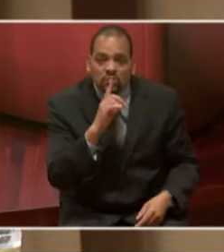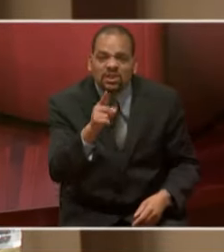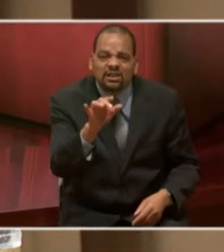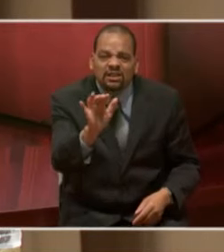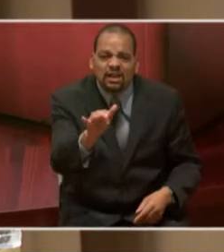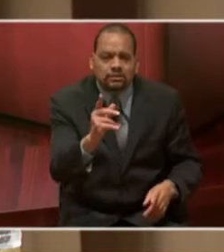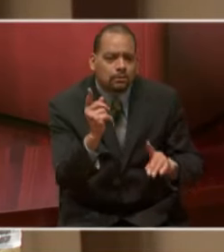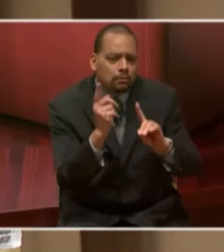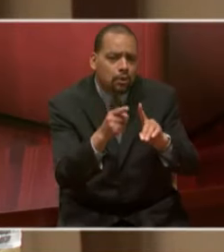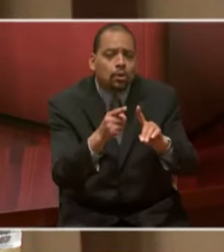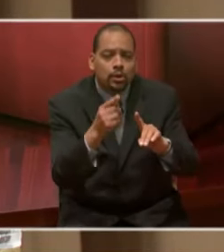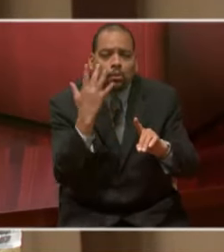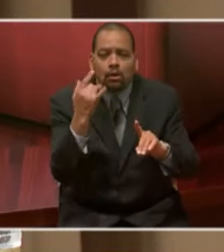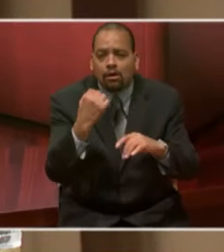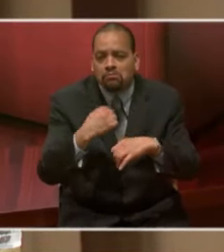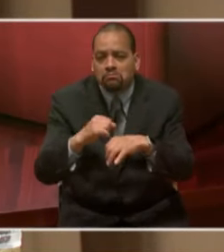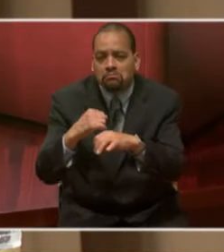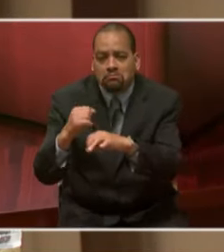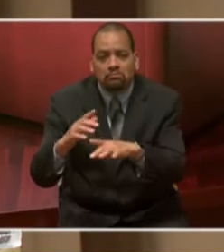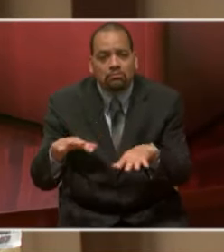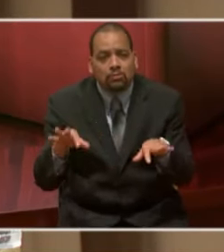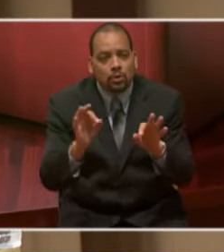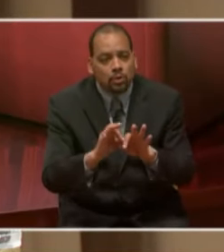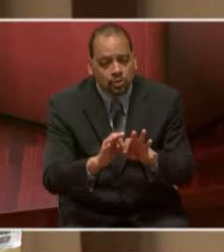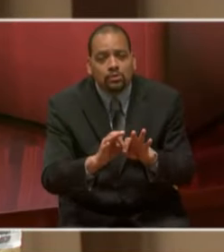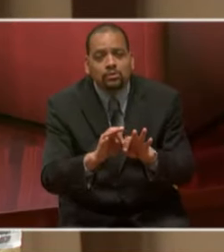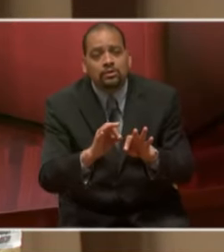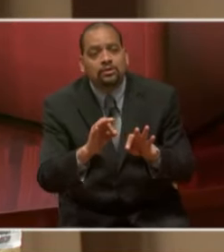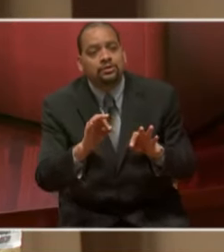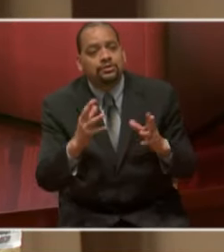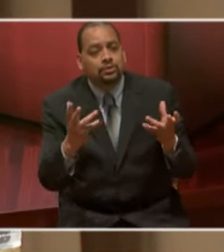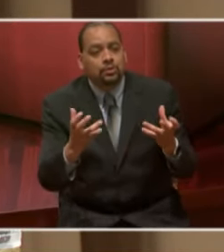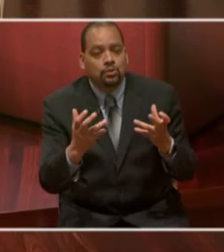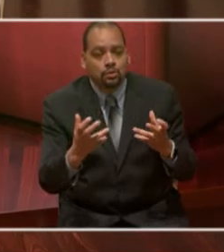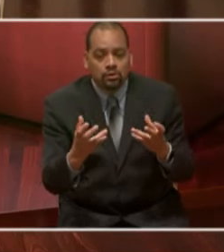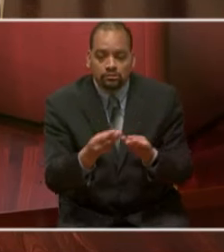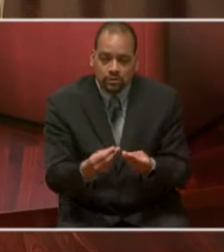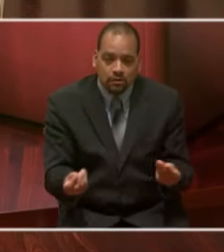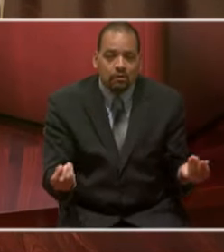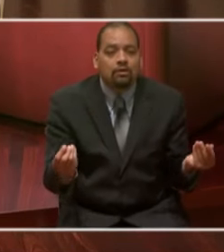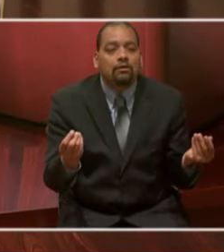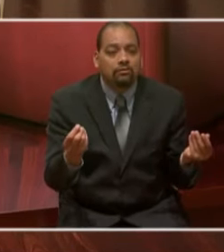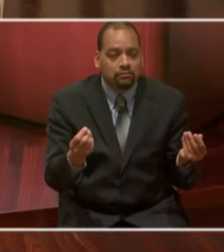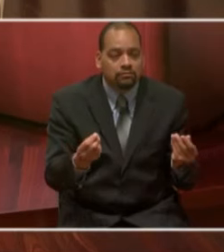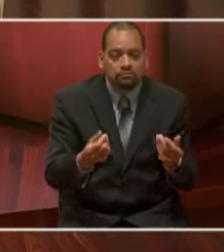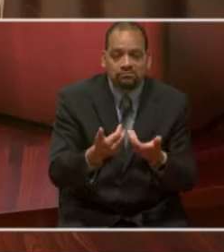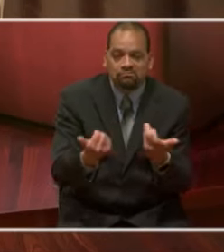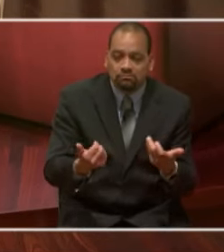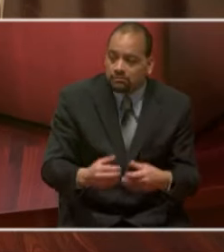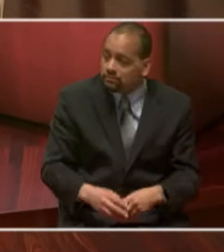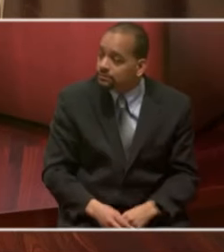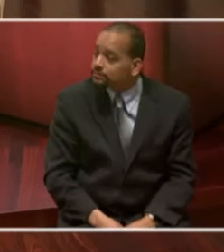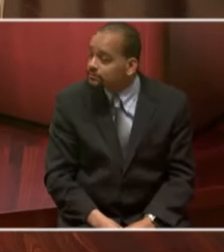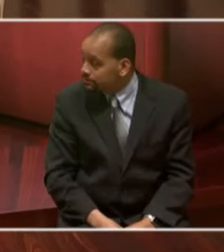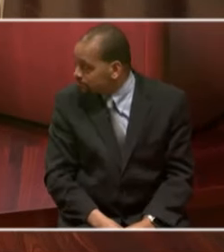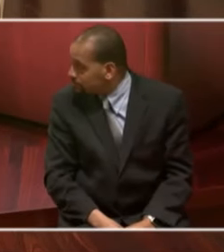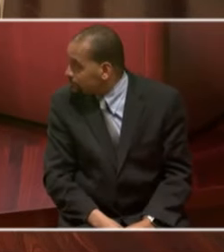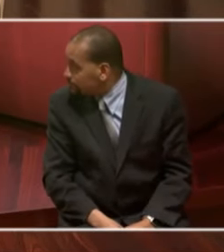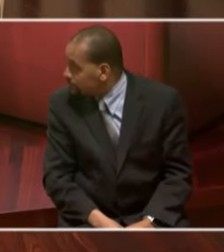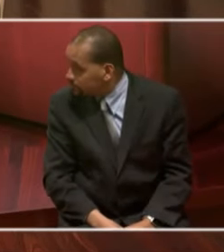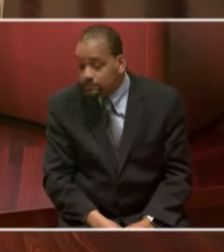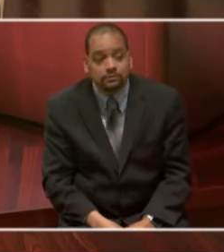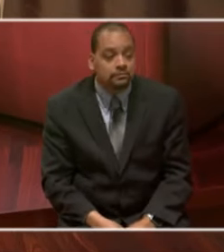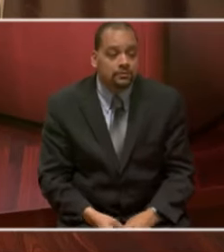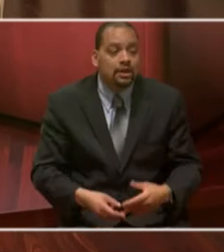were registered to vote. People had been standing in unmovable lines. My old organization, the Student